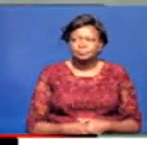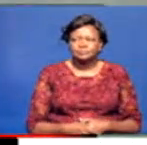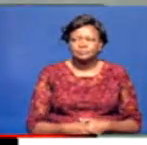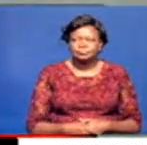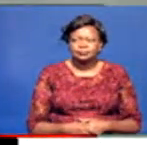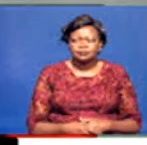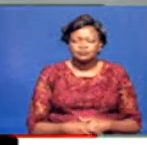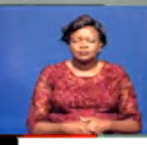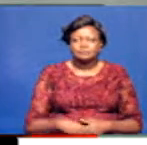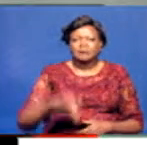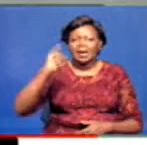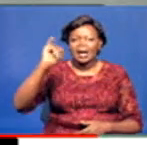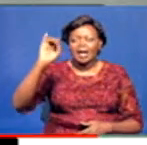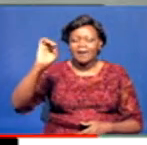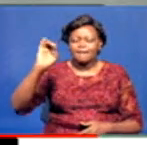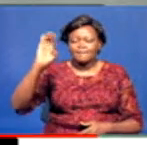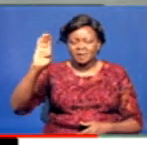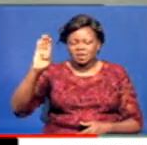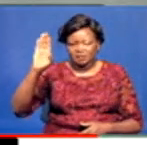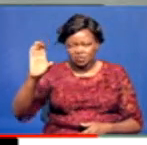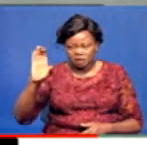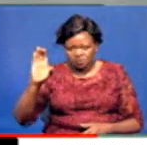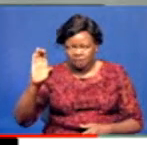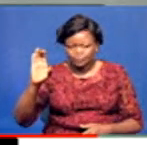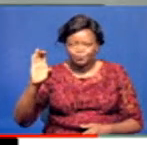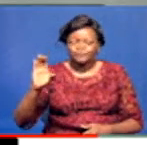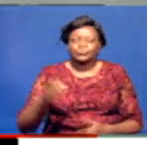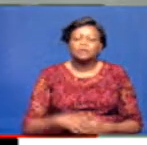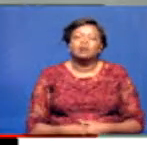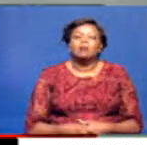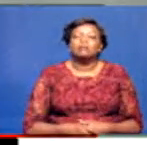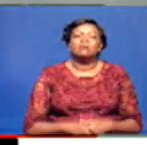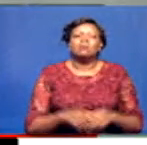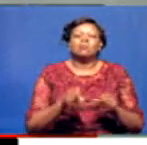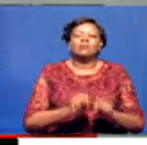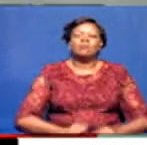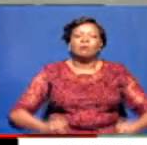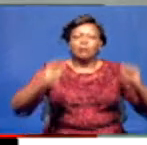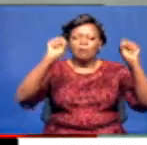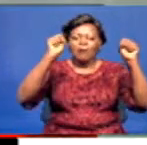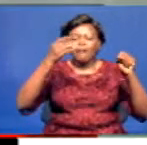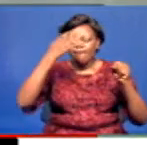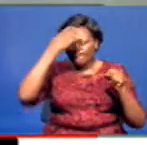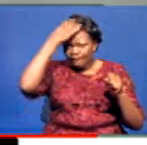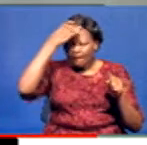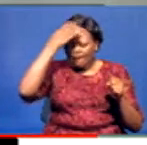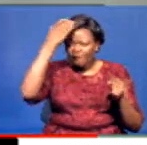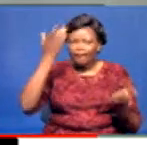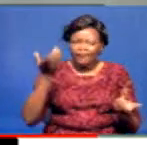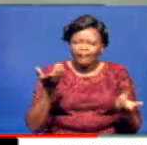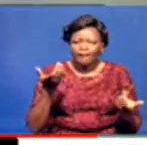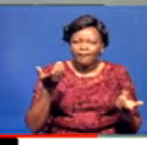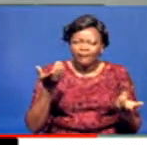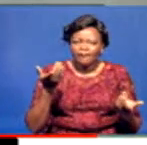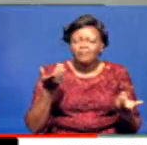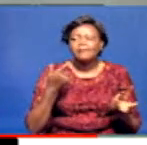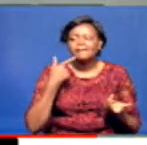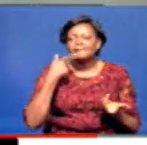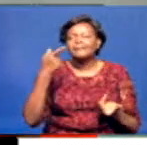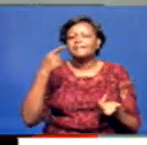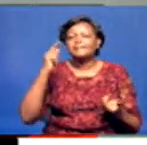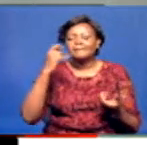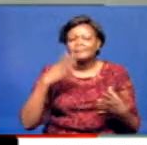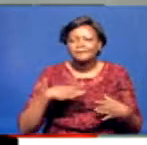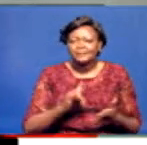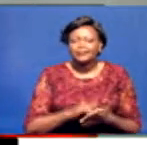Independent Electoral and Boundaries Commission IEBC Chair Wafula Chebukati has assured Kenyans that the